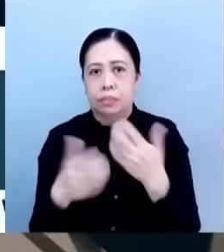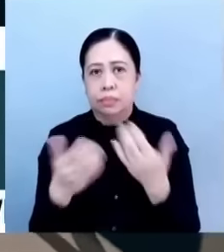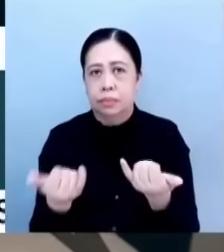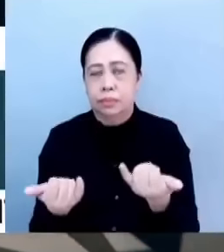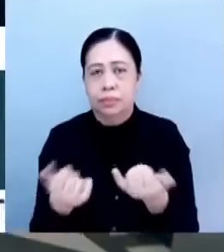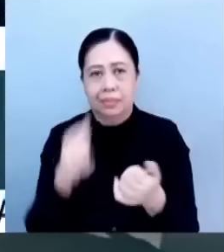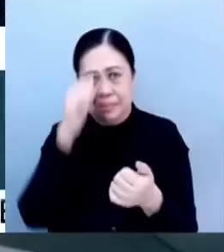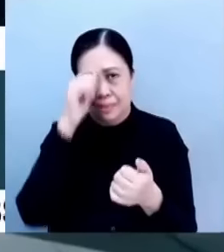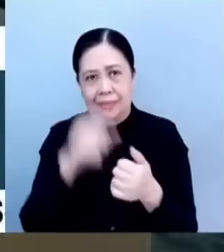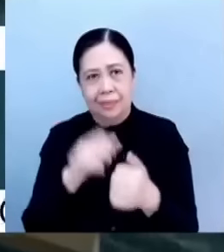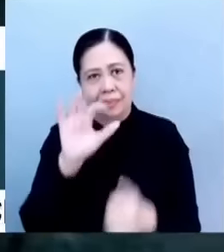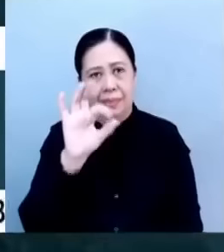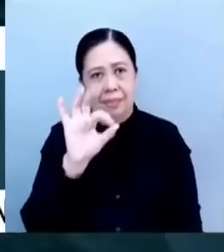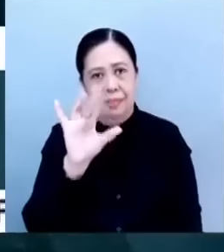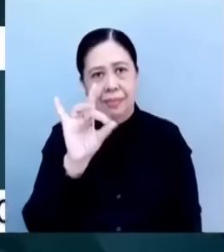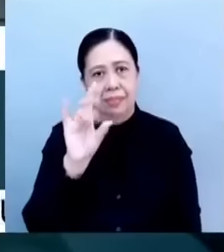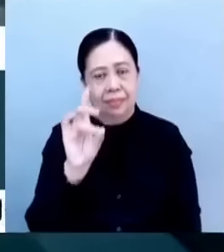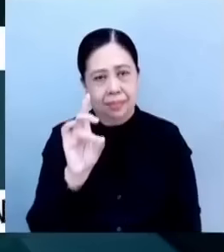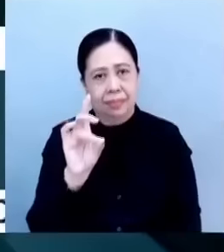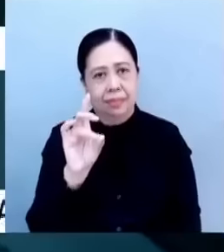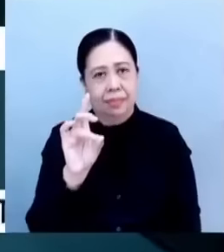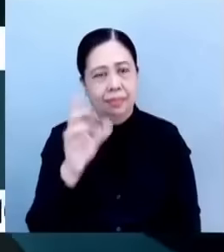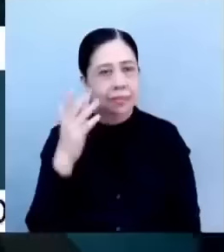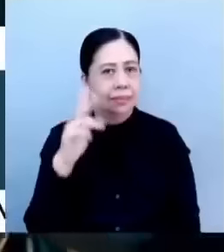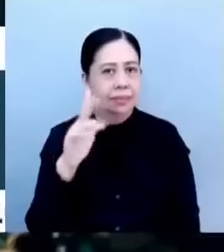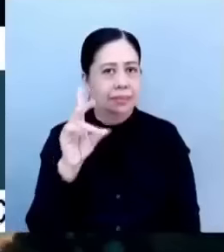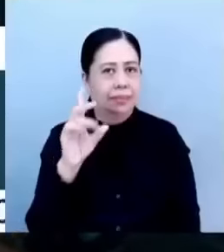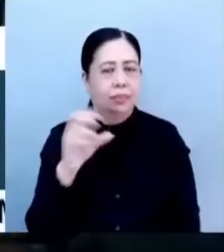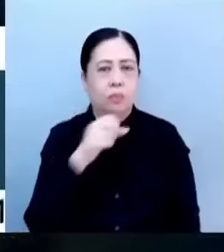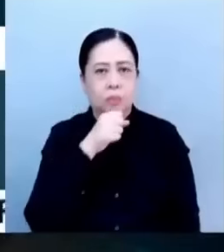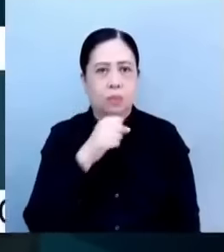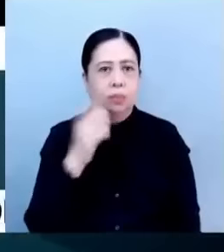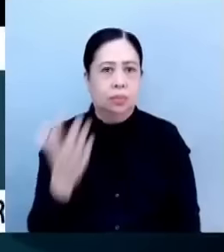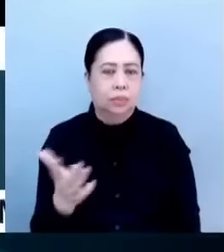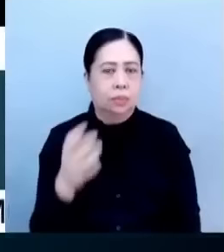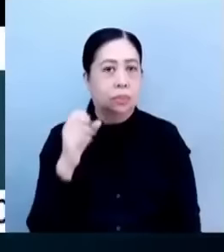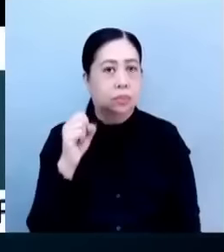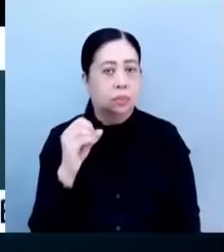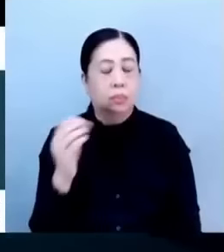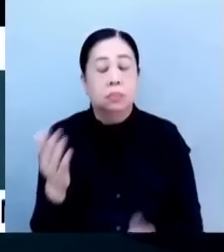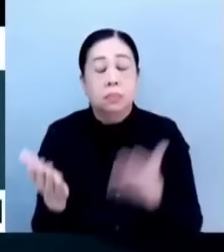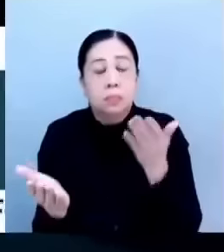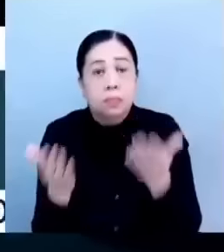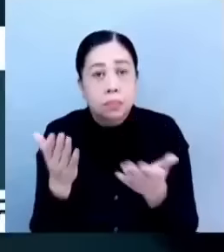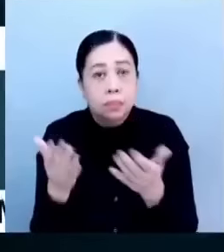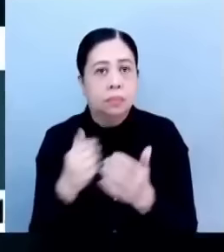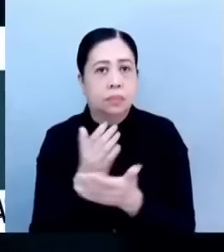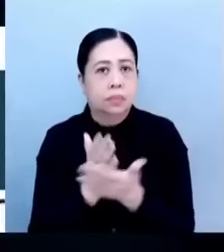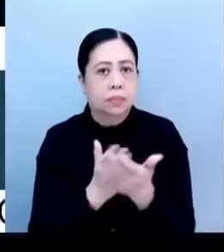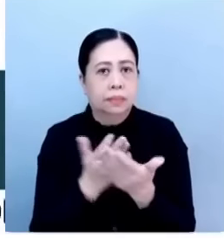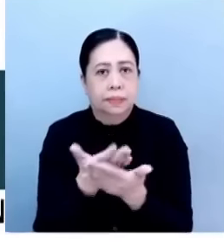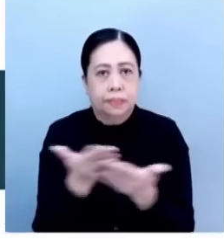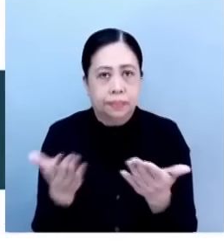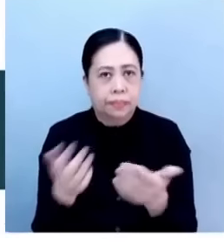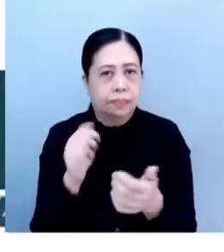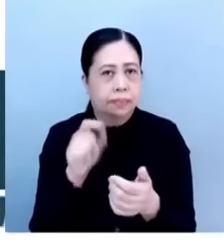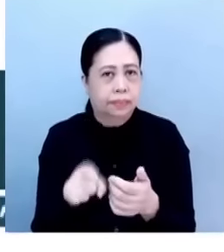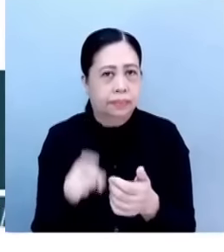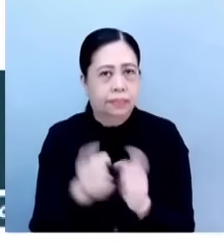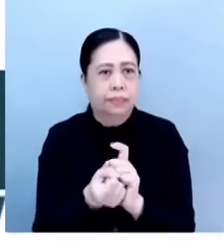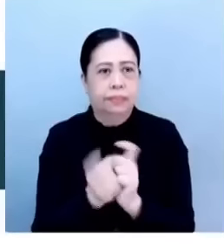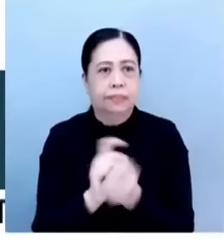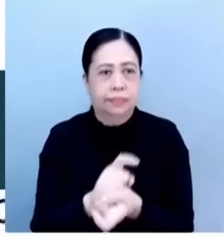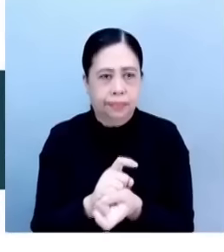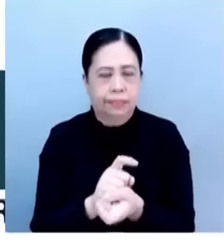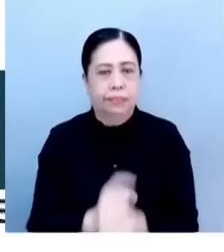the 1987 Constitution is about 37 years old already. So probably there are things that should be changed.